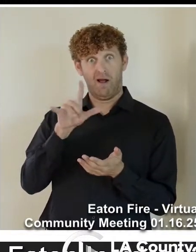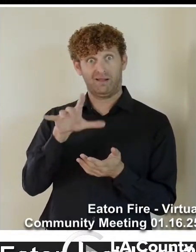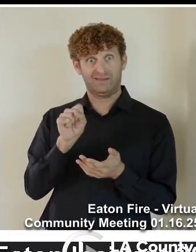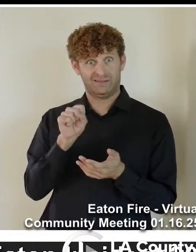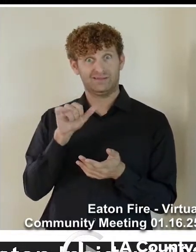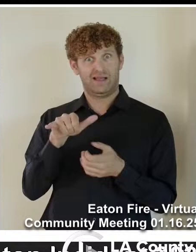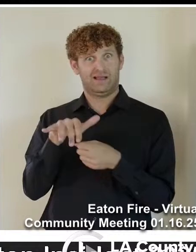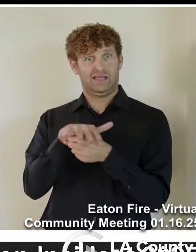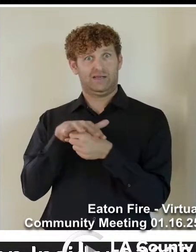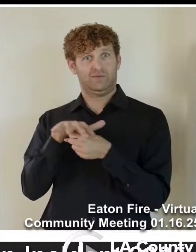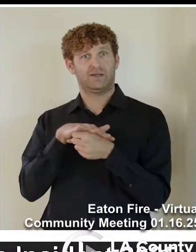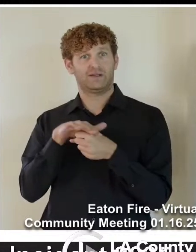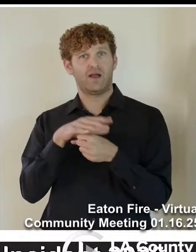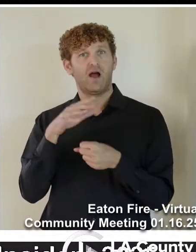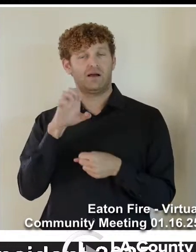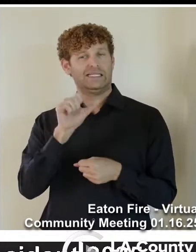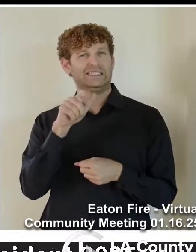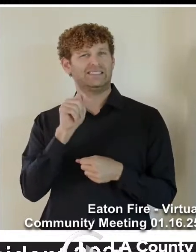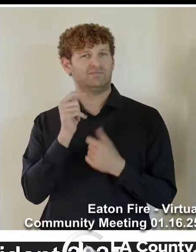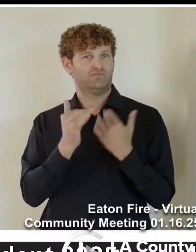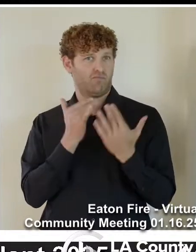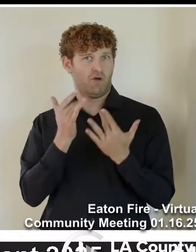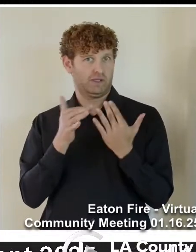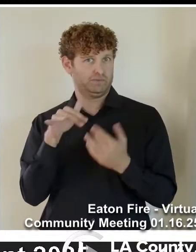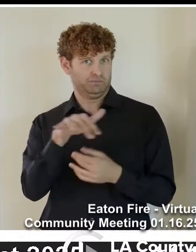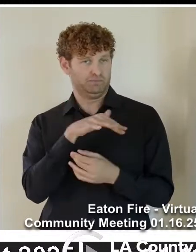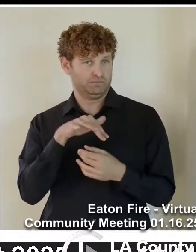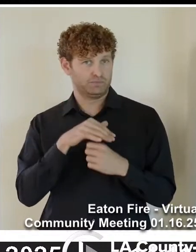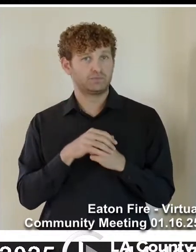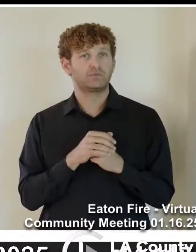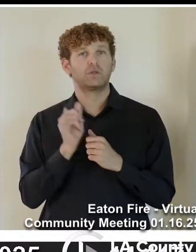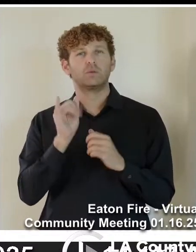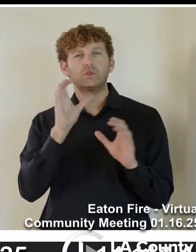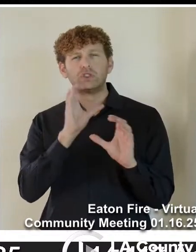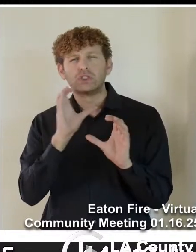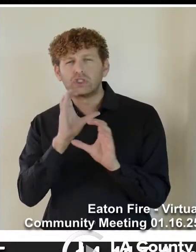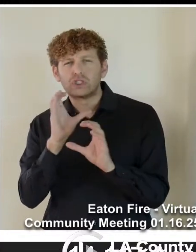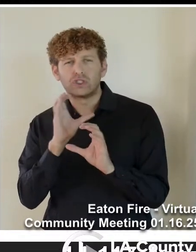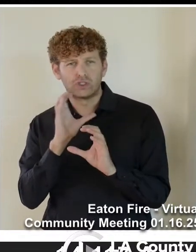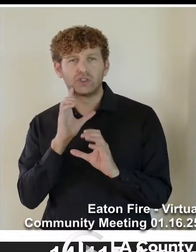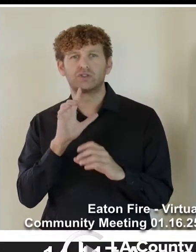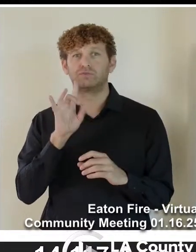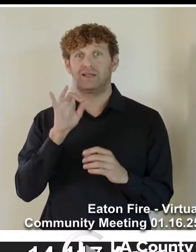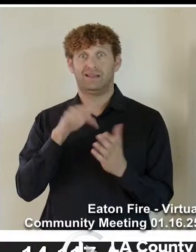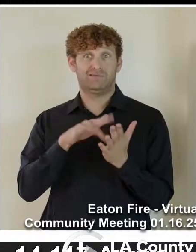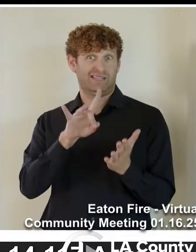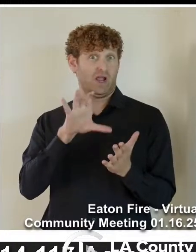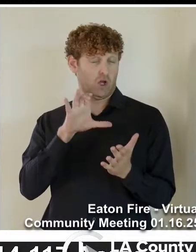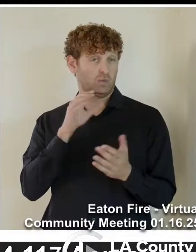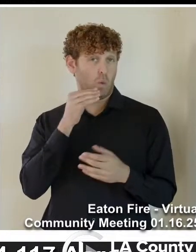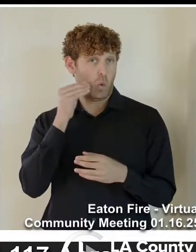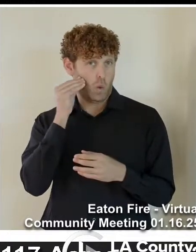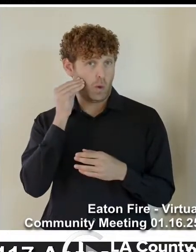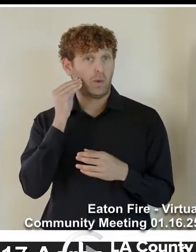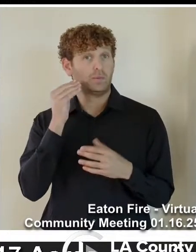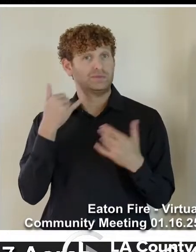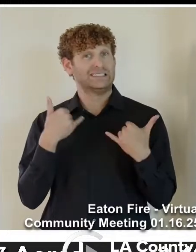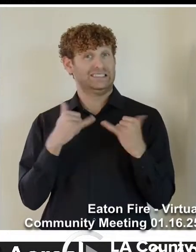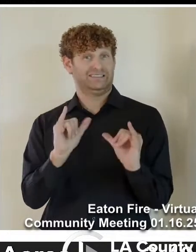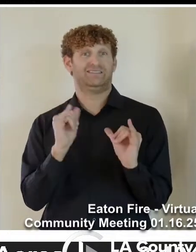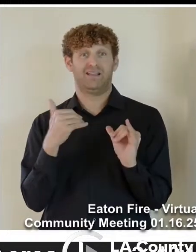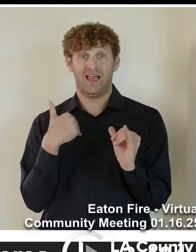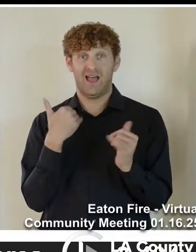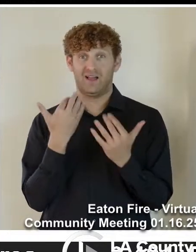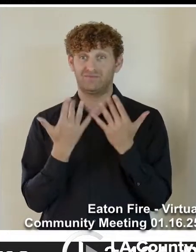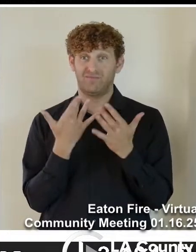fire to make this complete, to search those 8,800 homes. With that, we still have fire engines, suppression crews working in